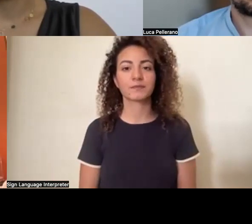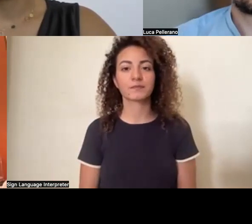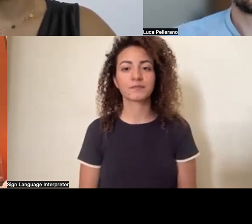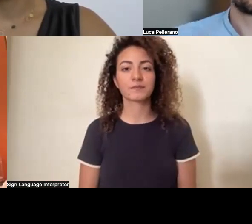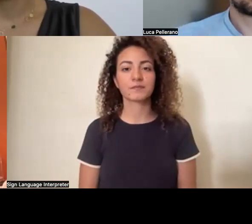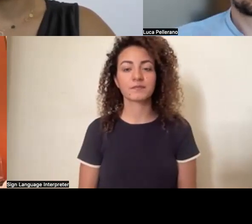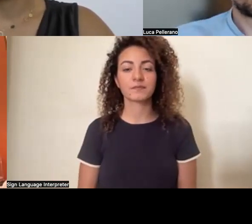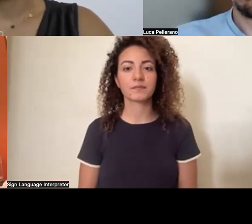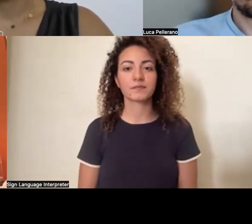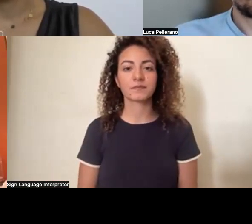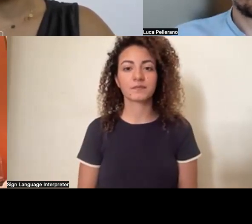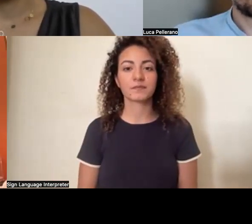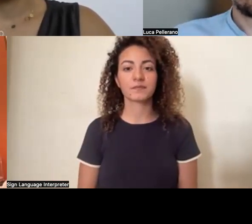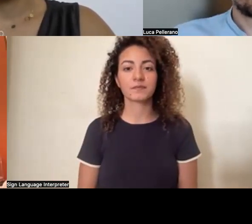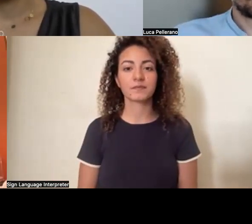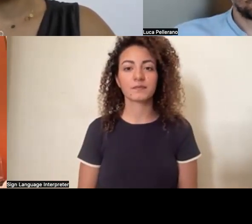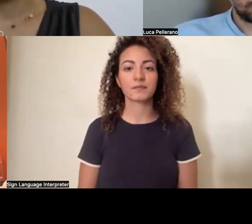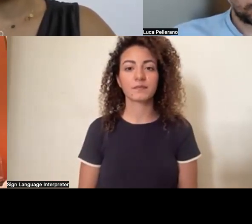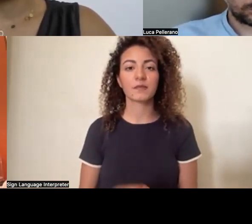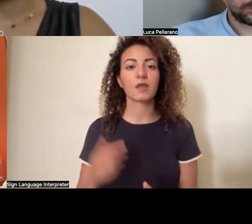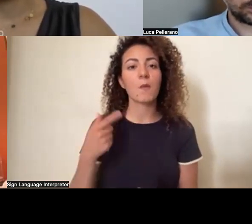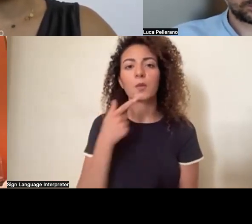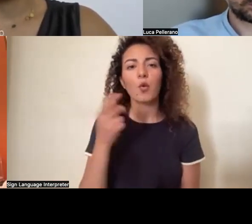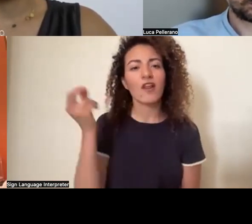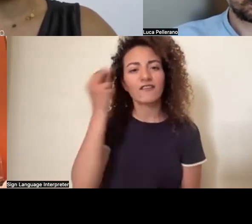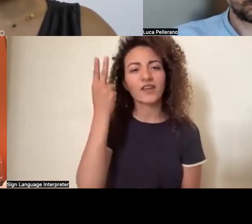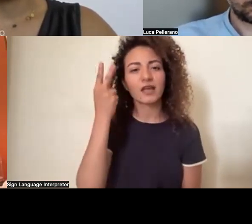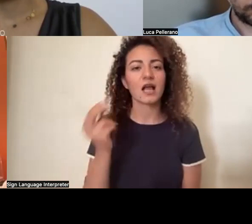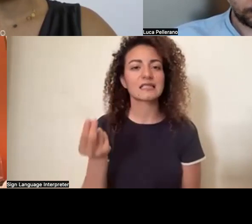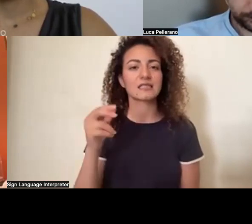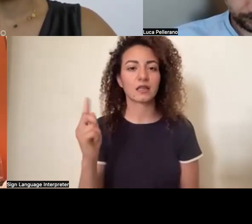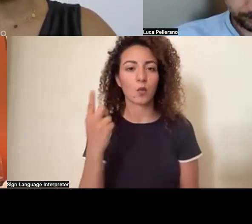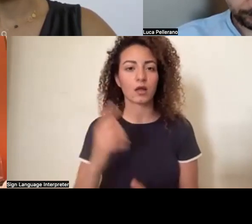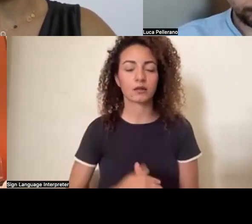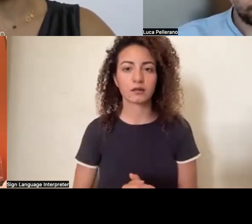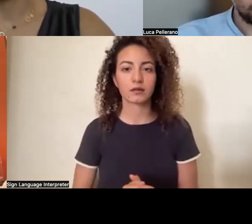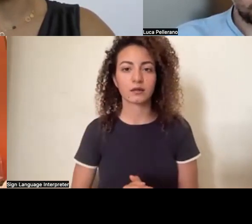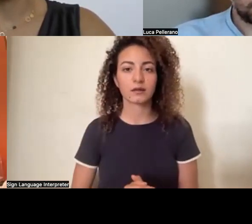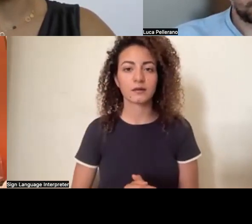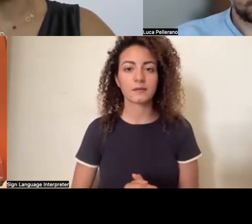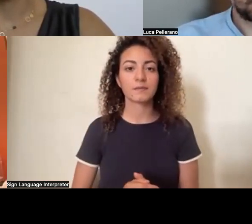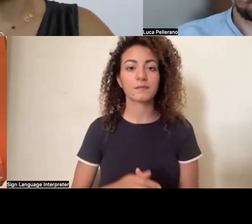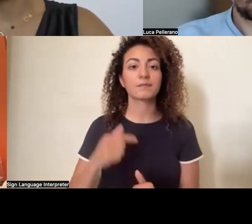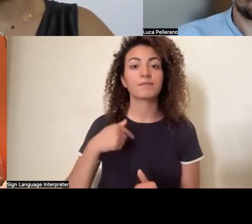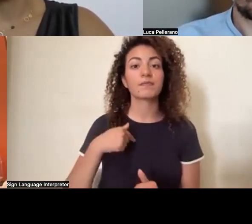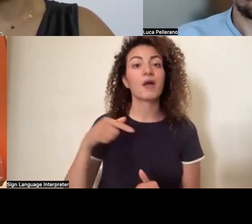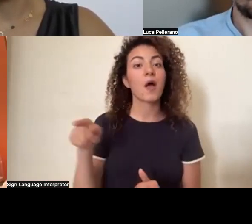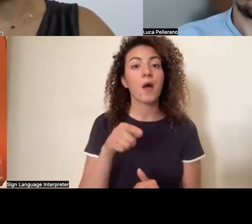that one particular disclaimer. Well, in the panel, we have no organizations with